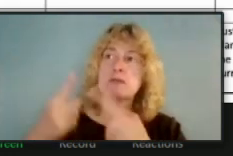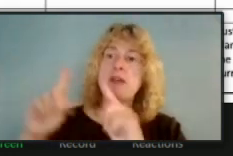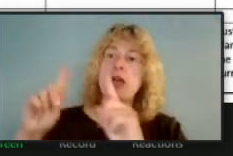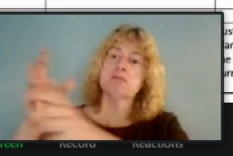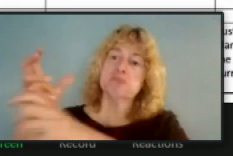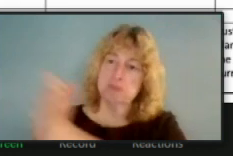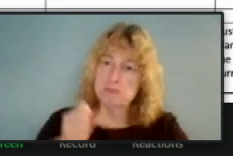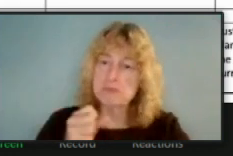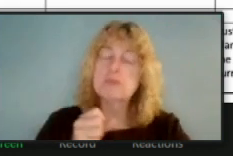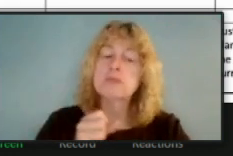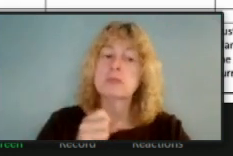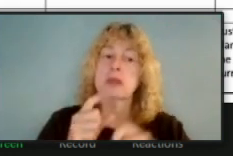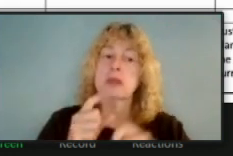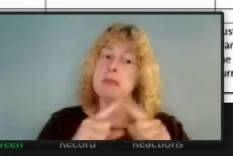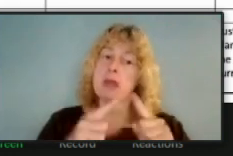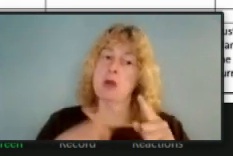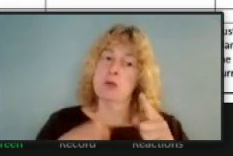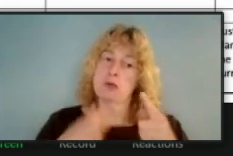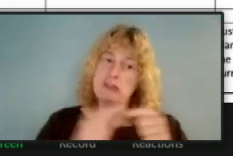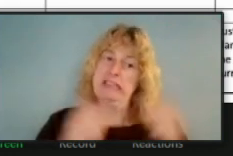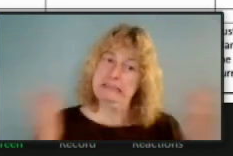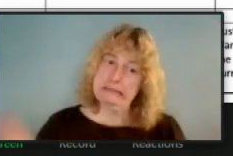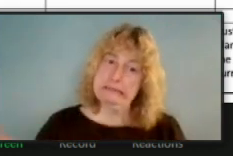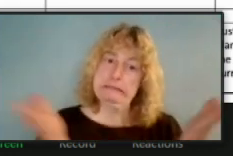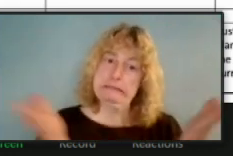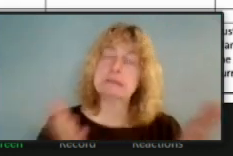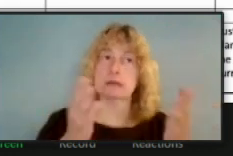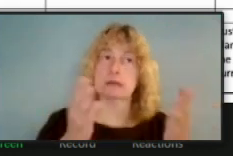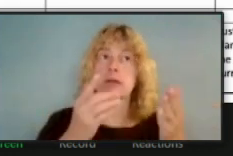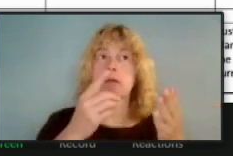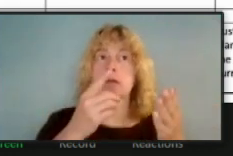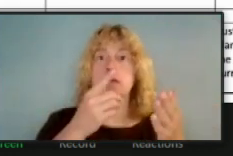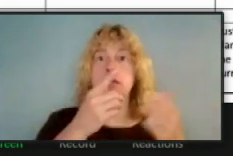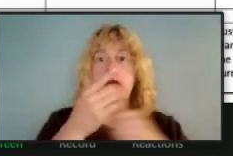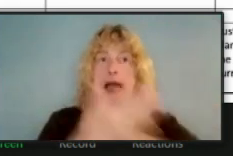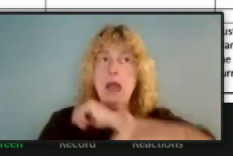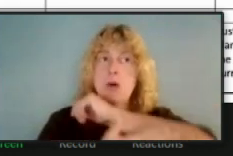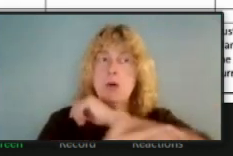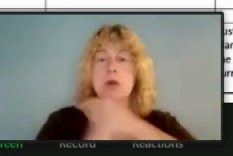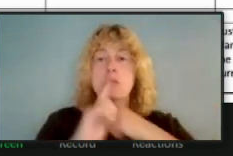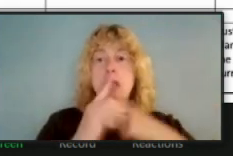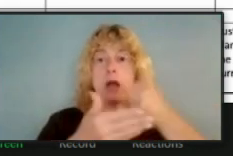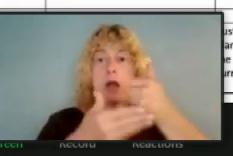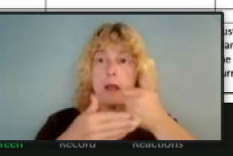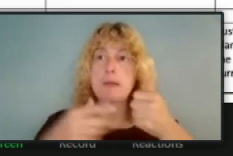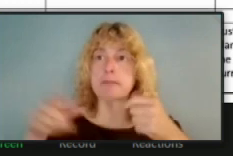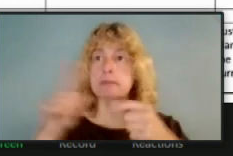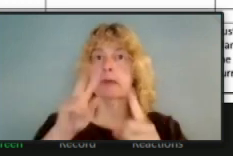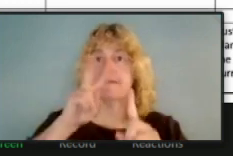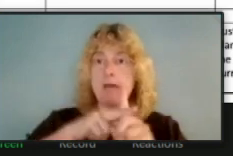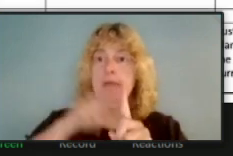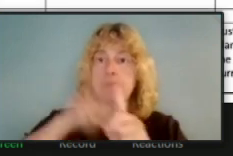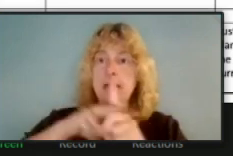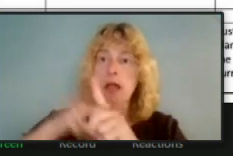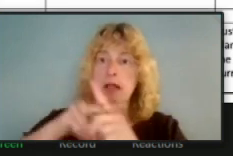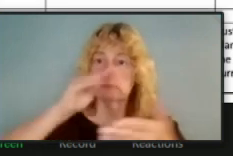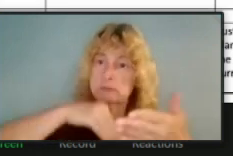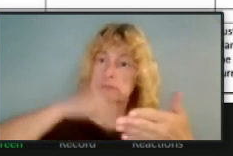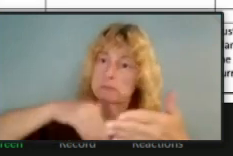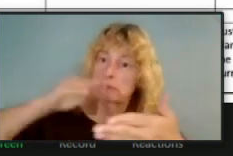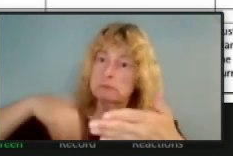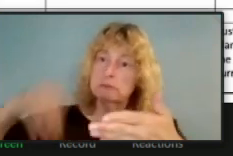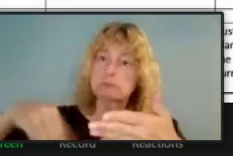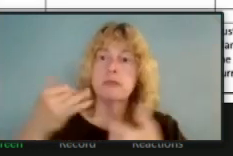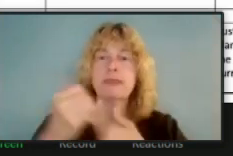push this and help customers get this filed this year. They can see another tax preparer, and I know different counties